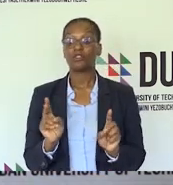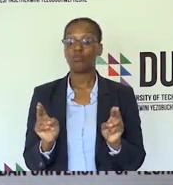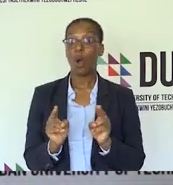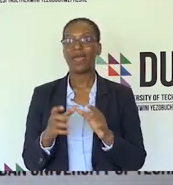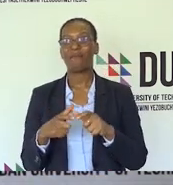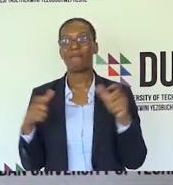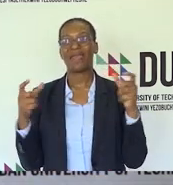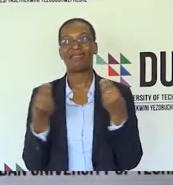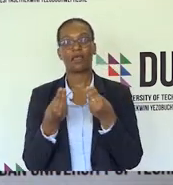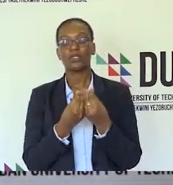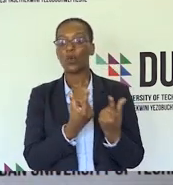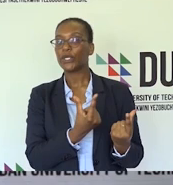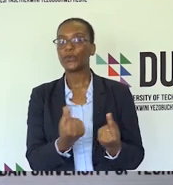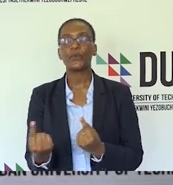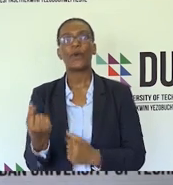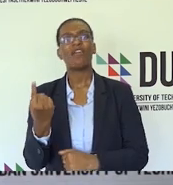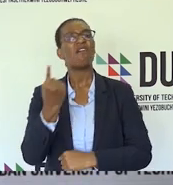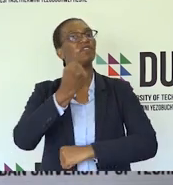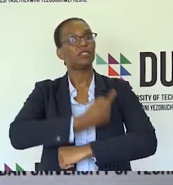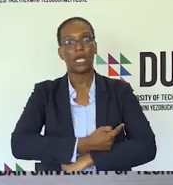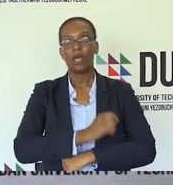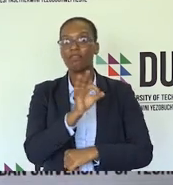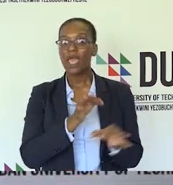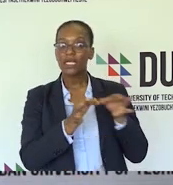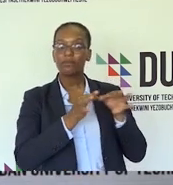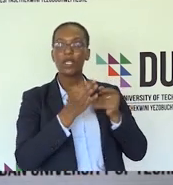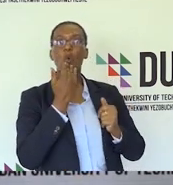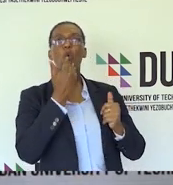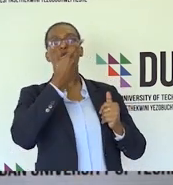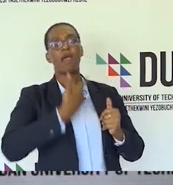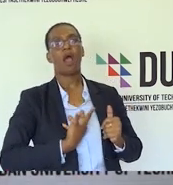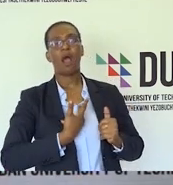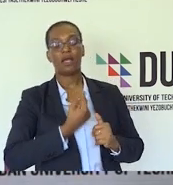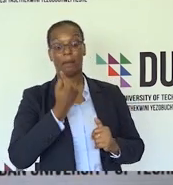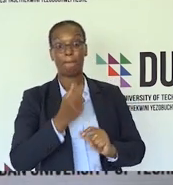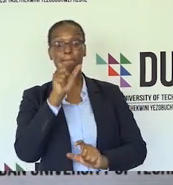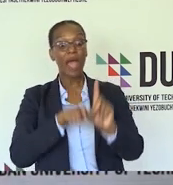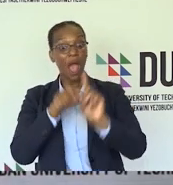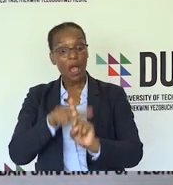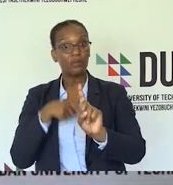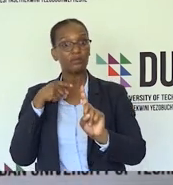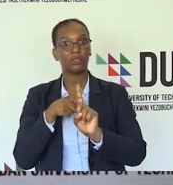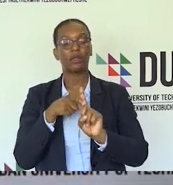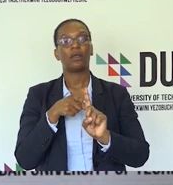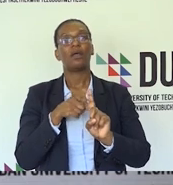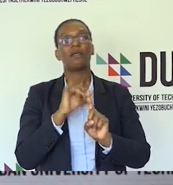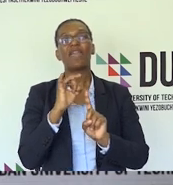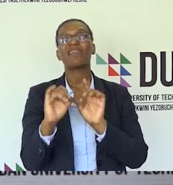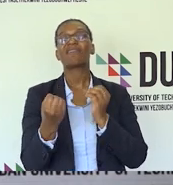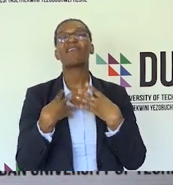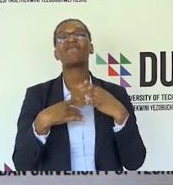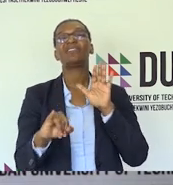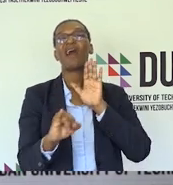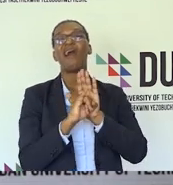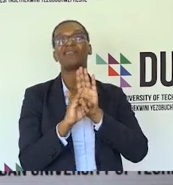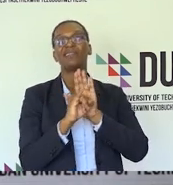things too we do every day. They end up defining who we are as individuals and as a people. They give us identity.